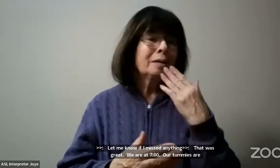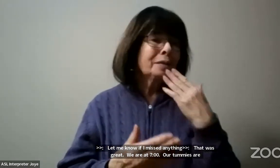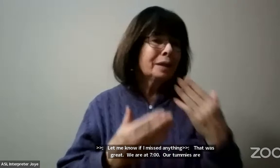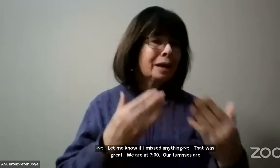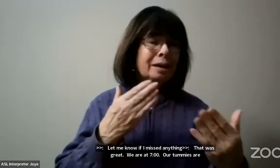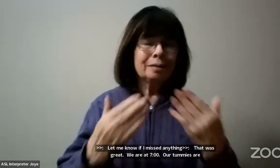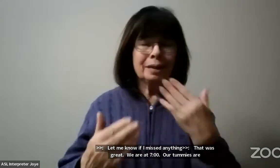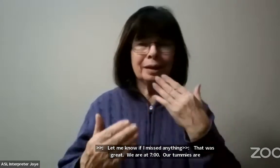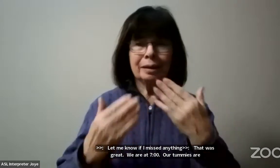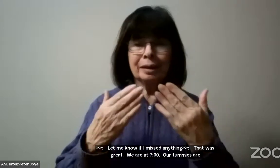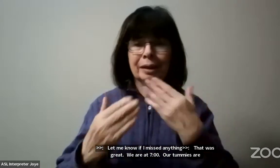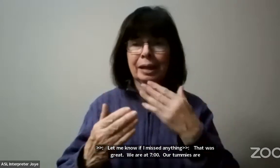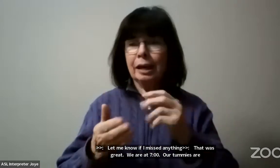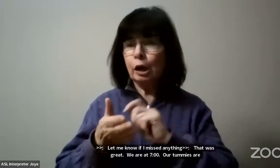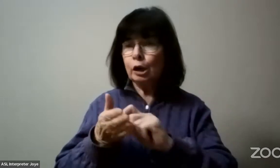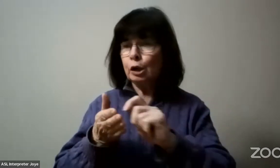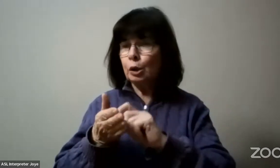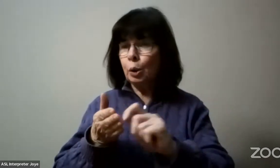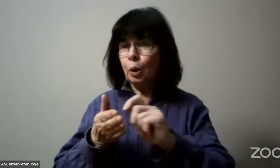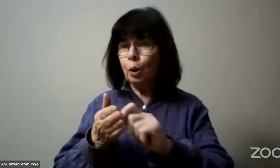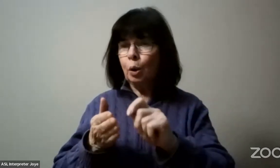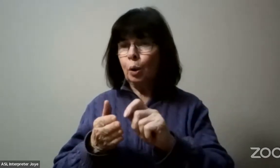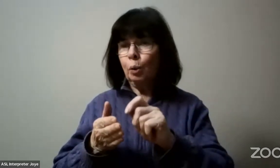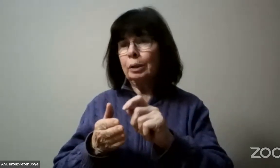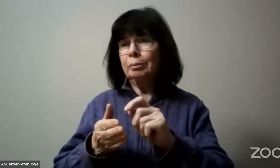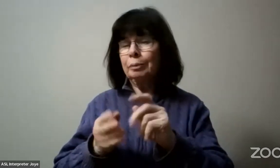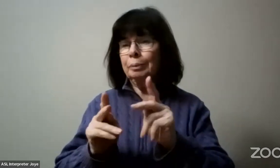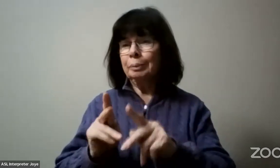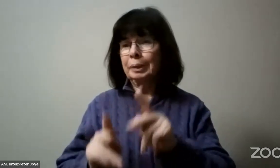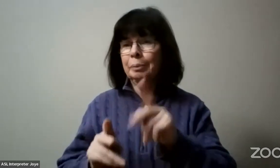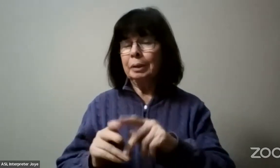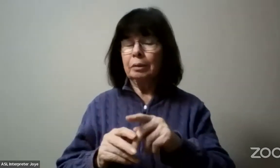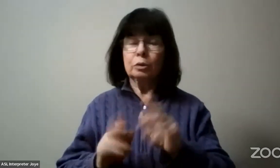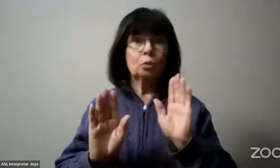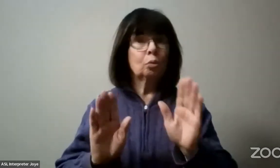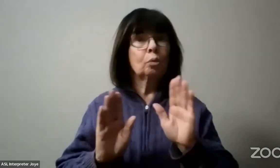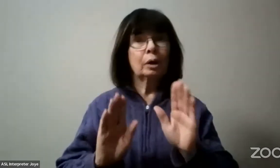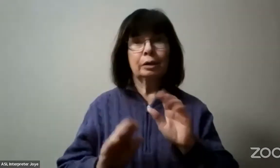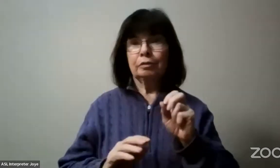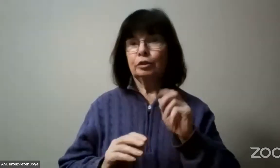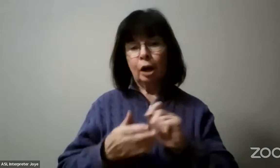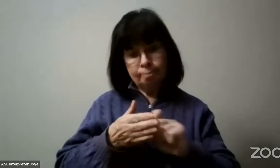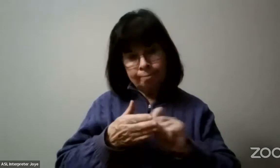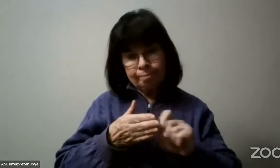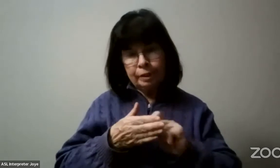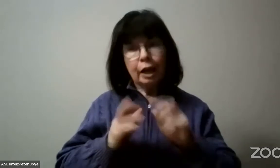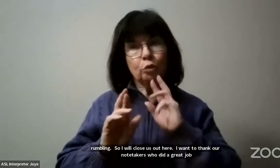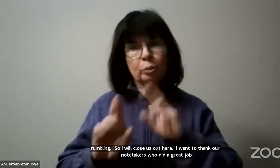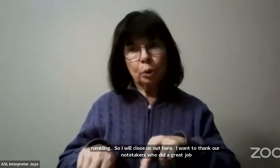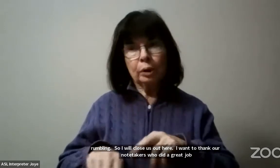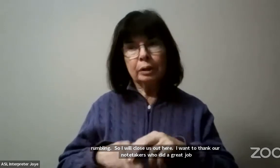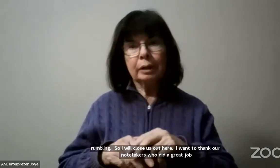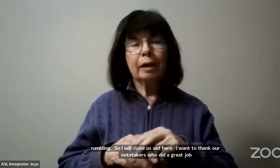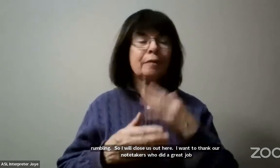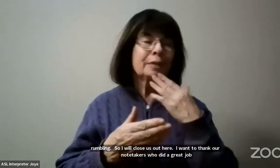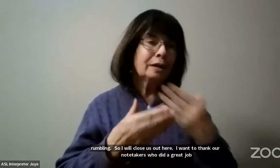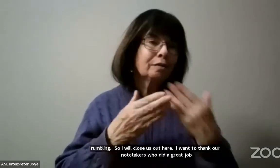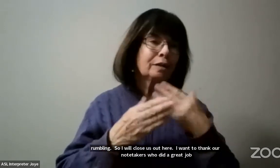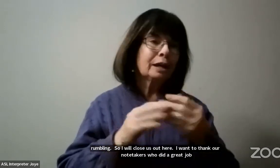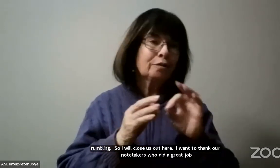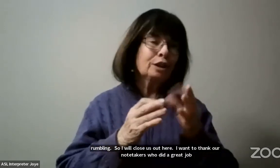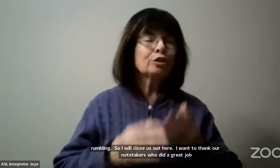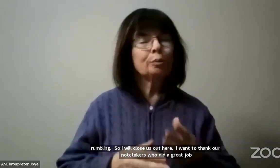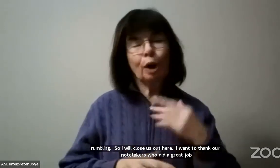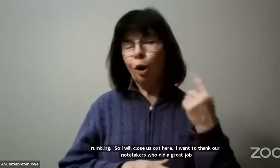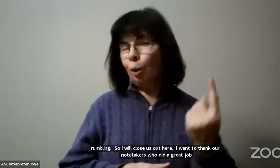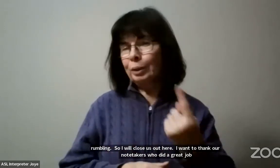thank our note takers who did a great job of taking notes and reporting out, and thanking our interpreters as always, and